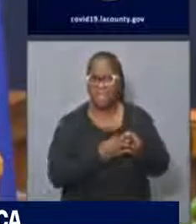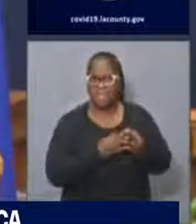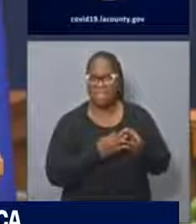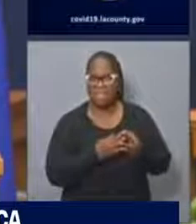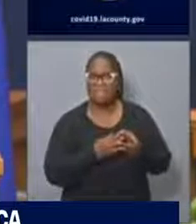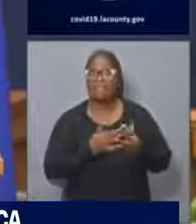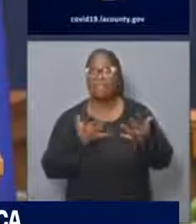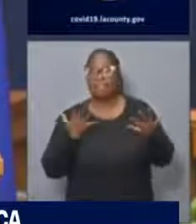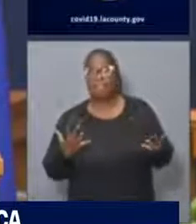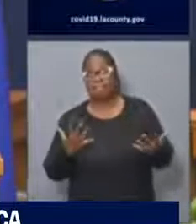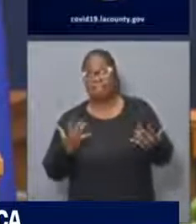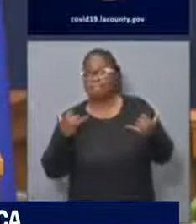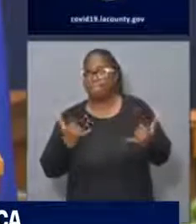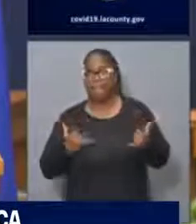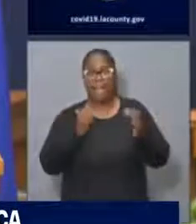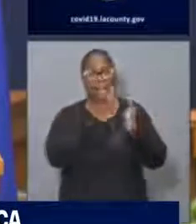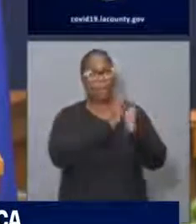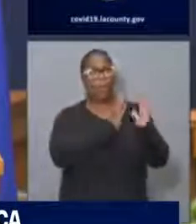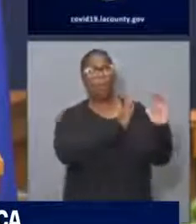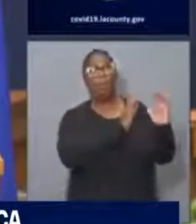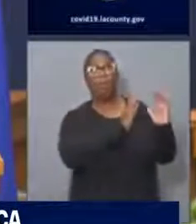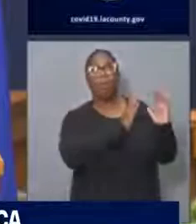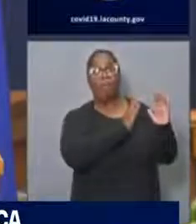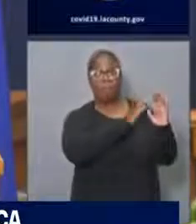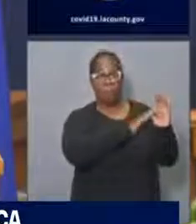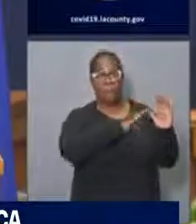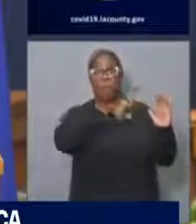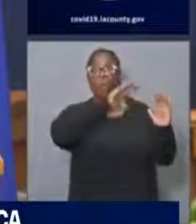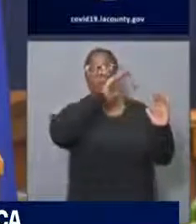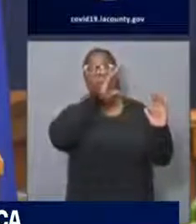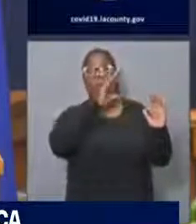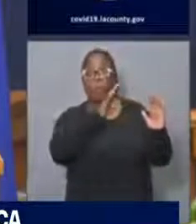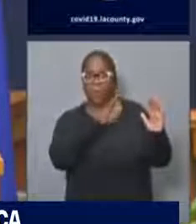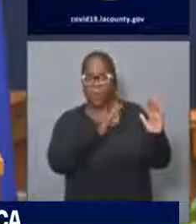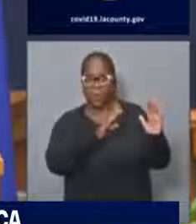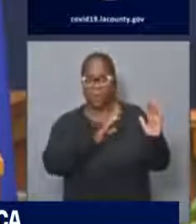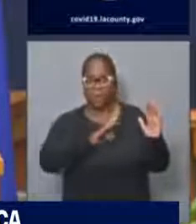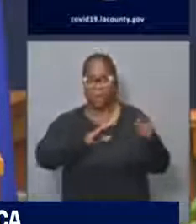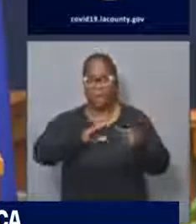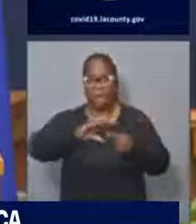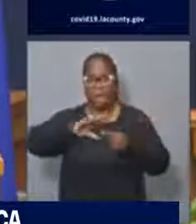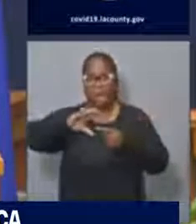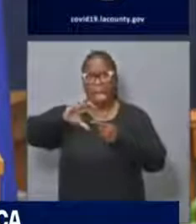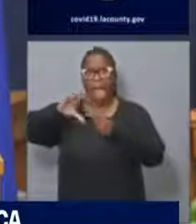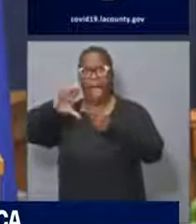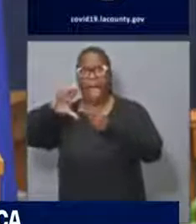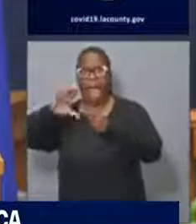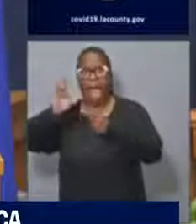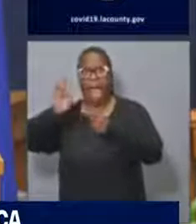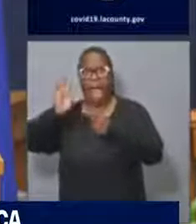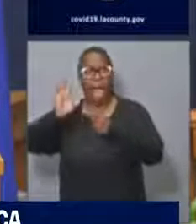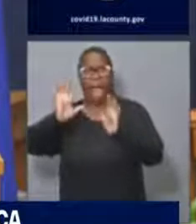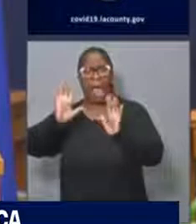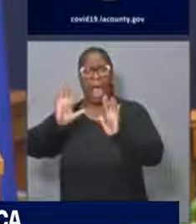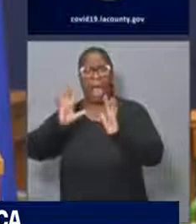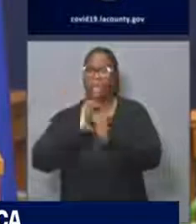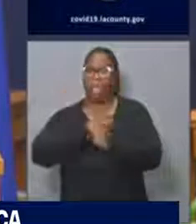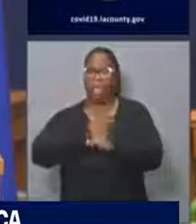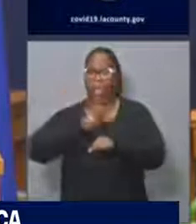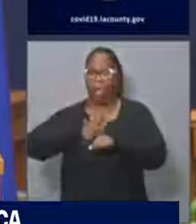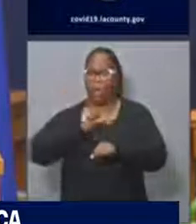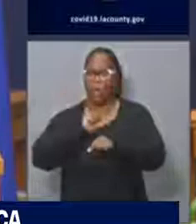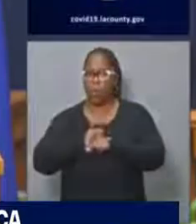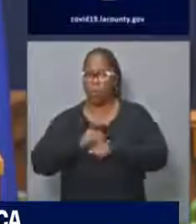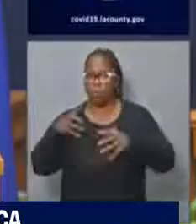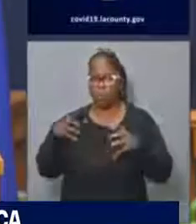now in this very troubling phase of the pandemic, I know that with a lot of hard work and our collective efforts, we're going to get to